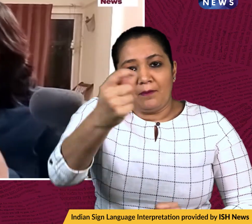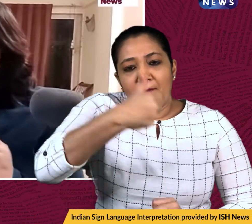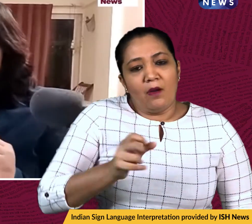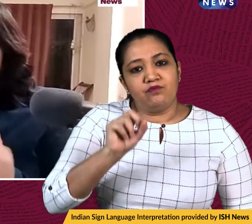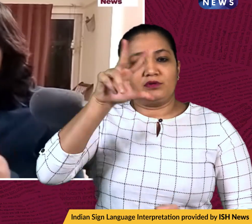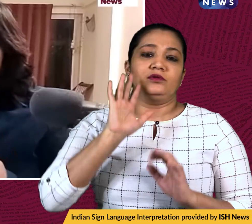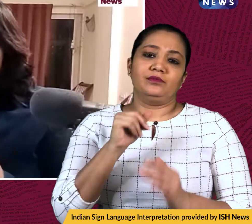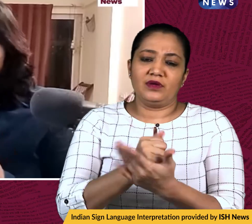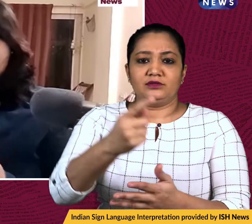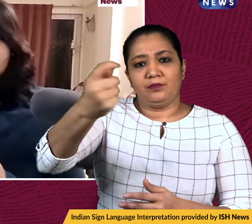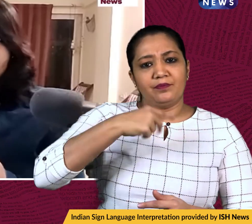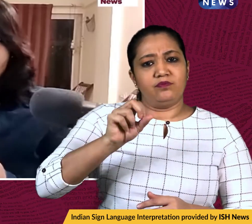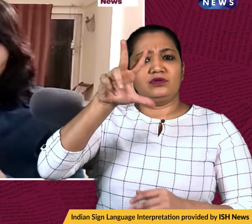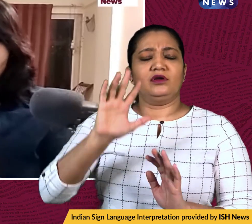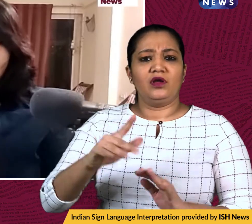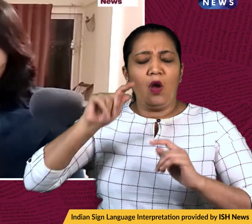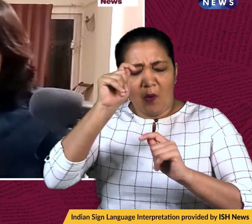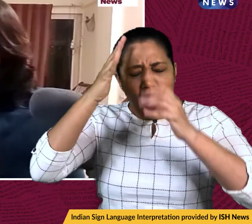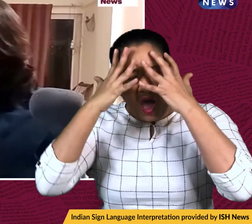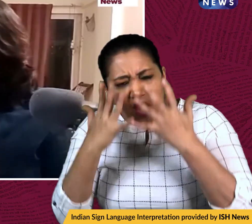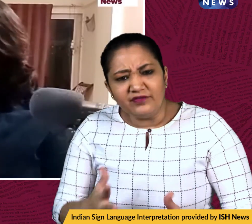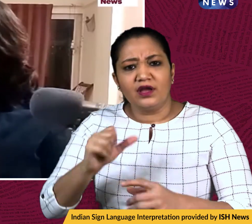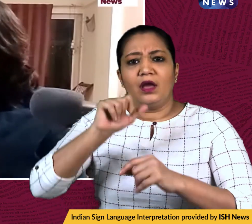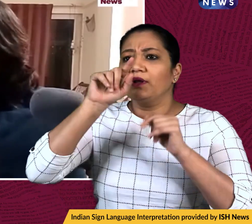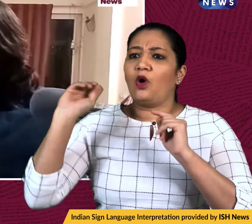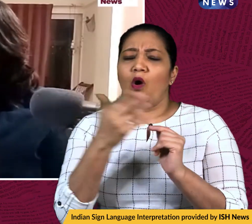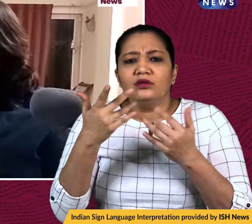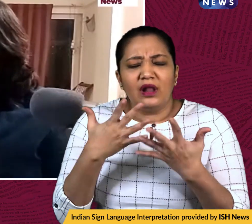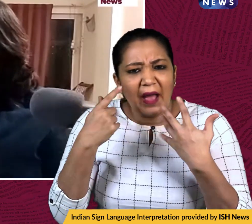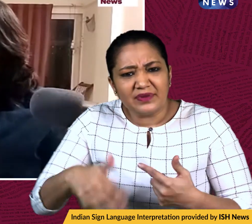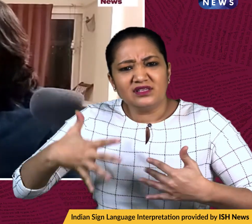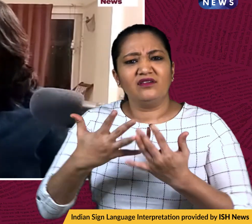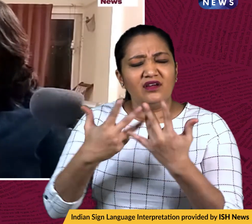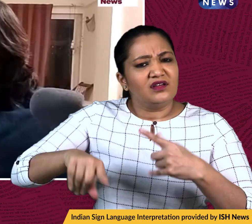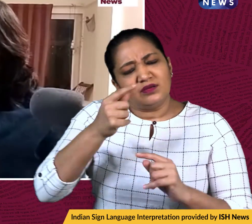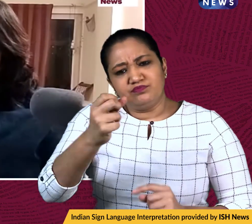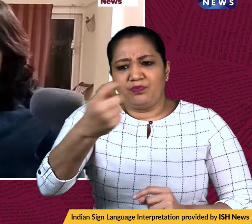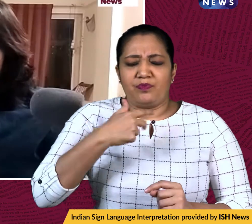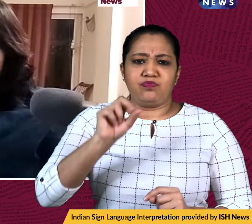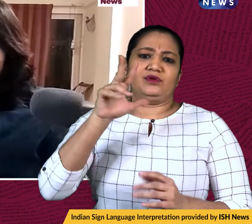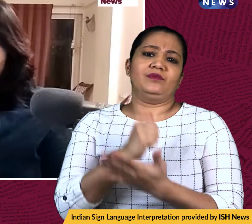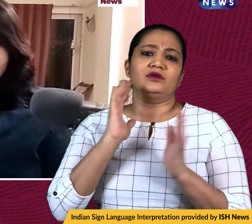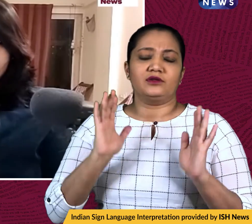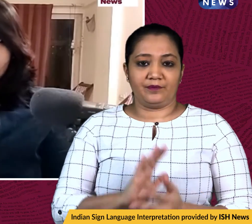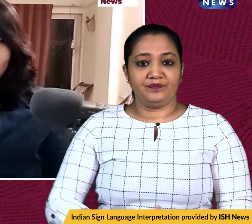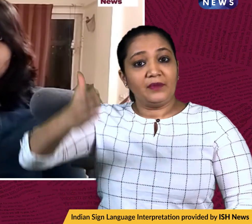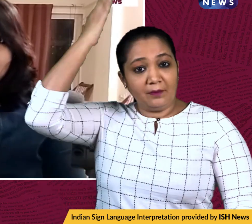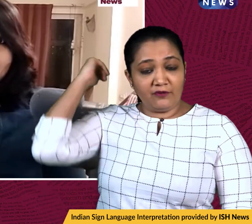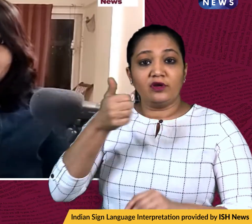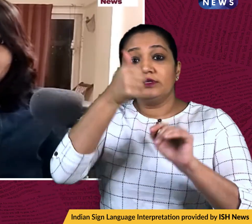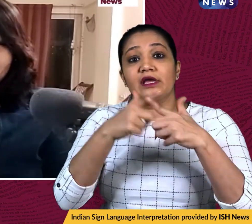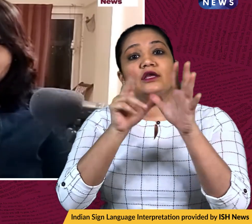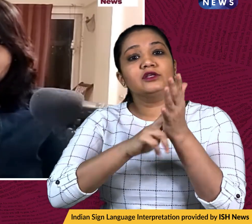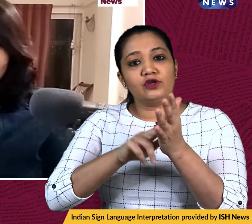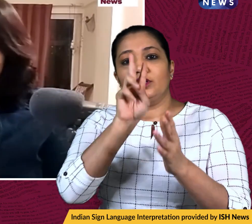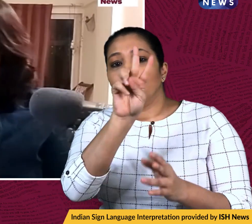hike to account for increased workload and inflation. Now, the Anganwadi workers had also protested on the 6th